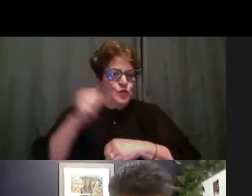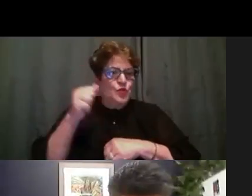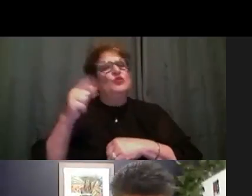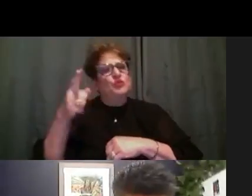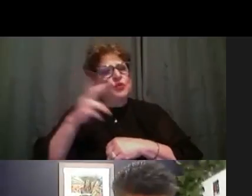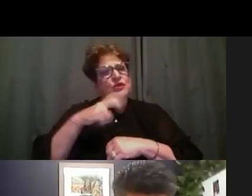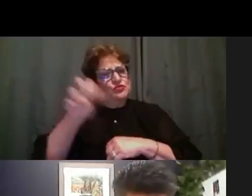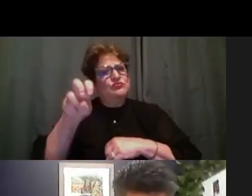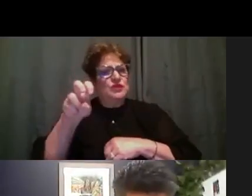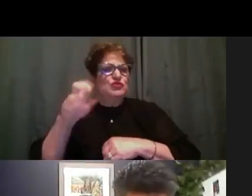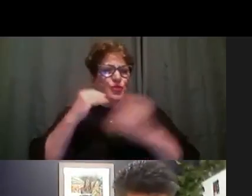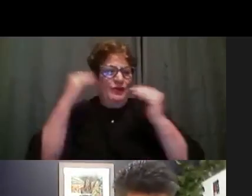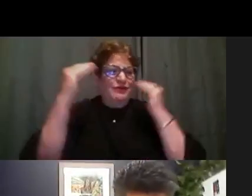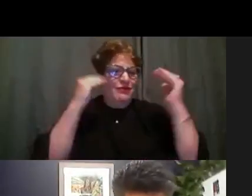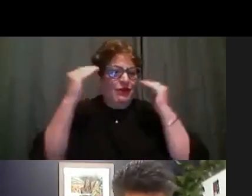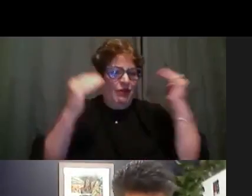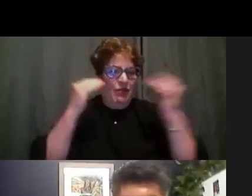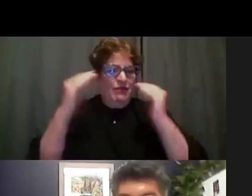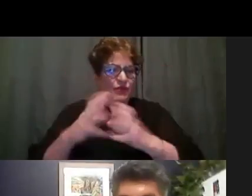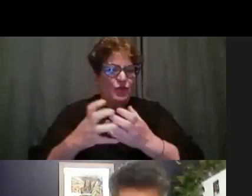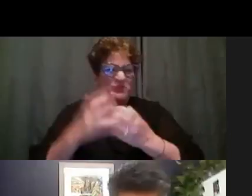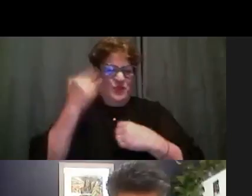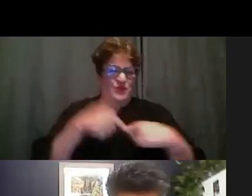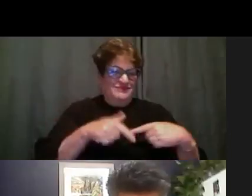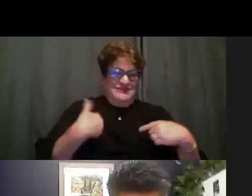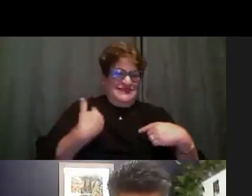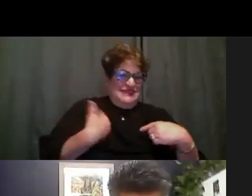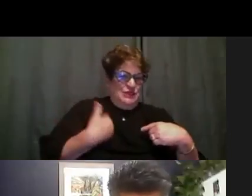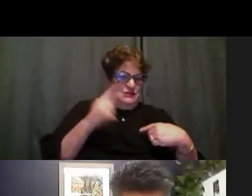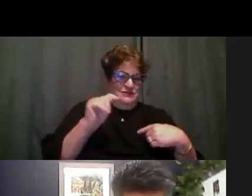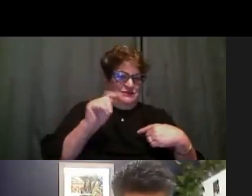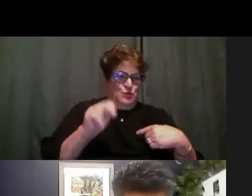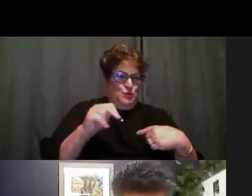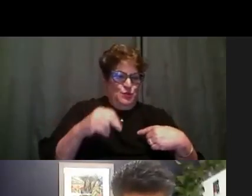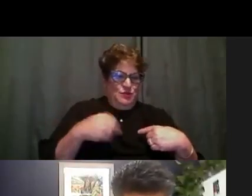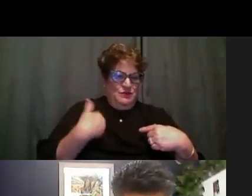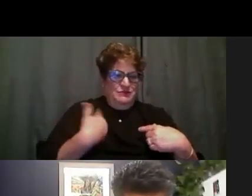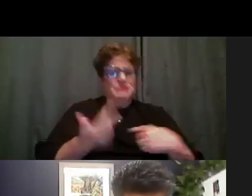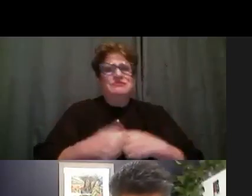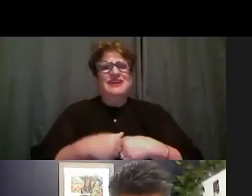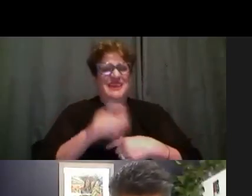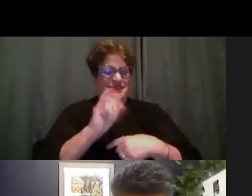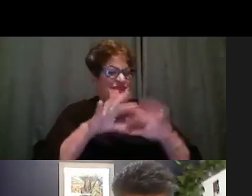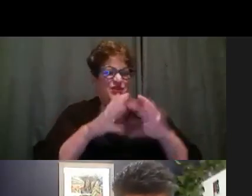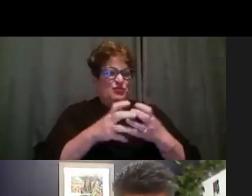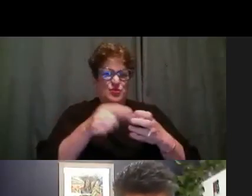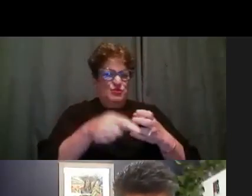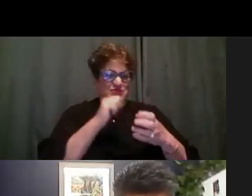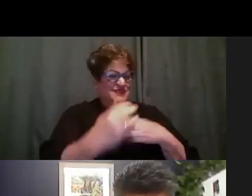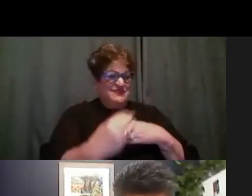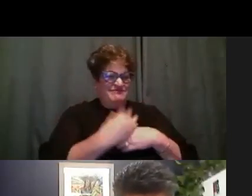felt like I didn't mesh with those individuals. So I felt that that group didn't really teach me like the skills to